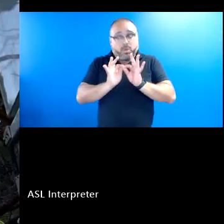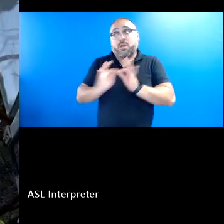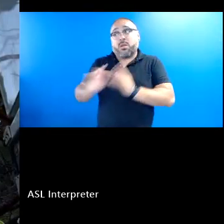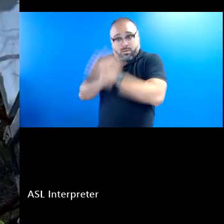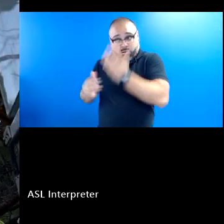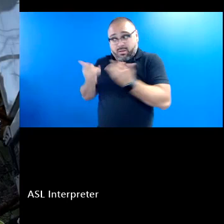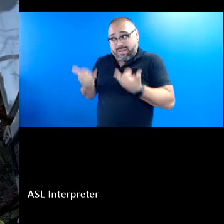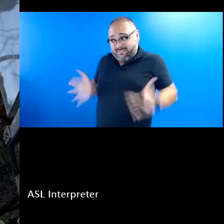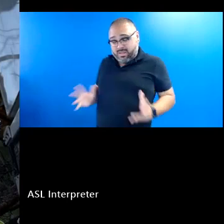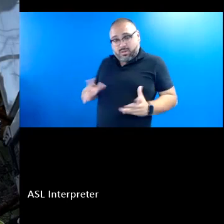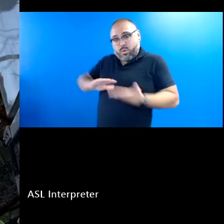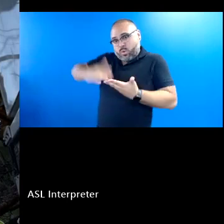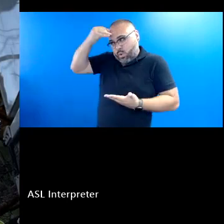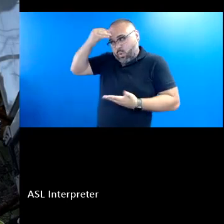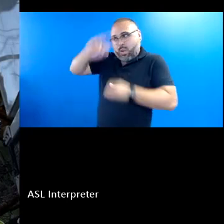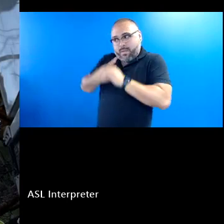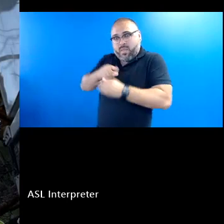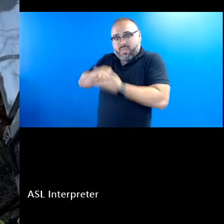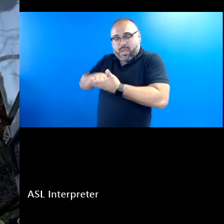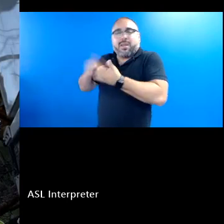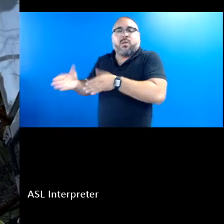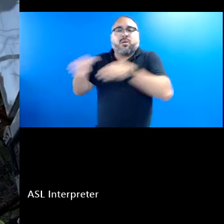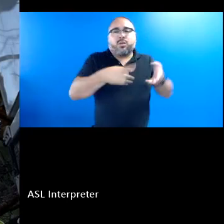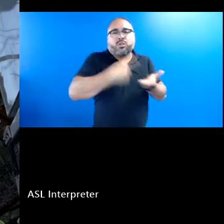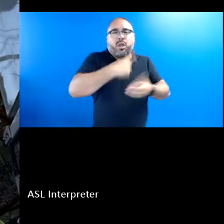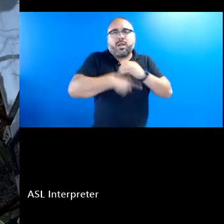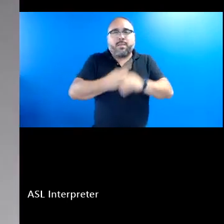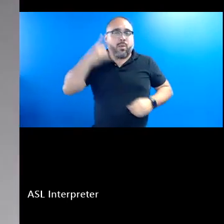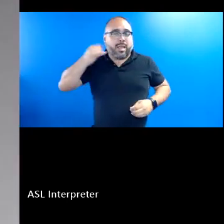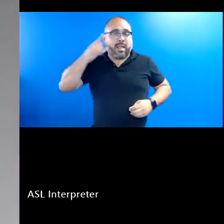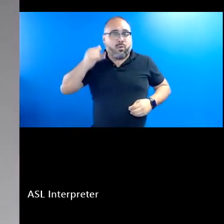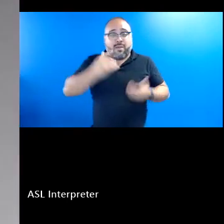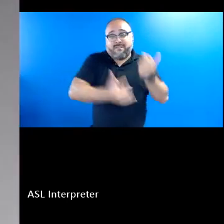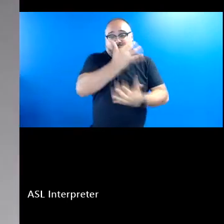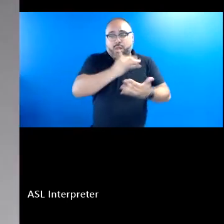into the significant increase in acres burned in California over the past decade.